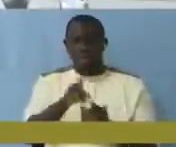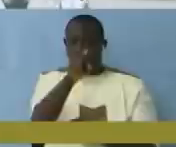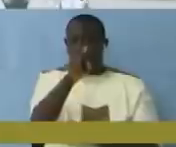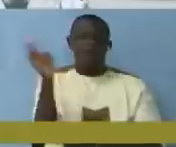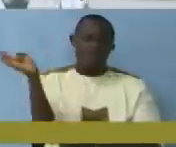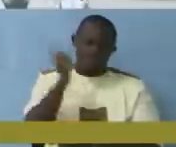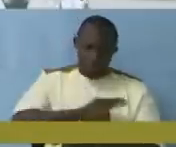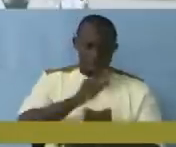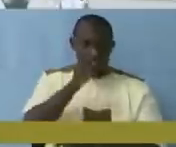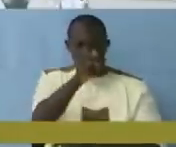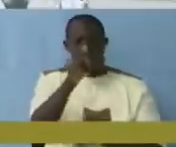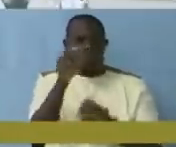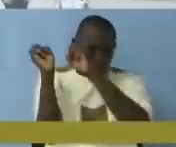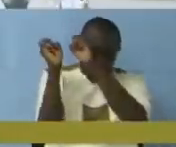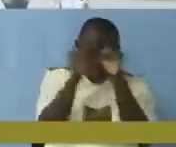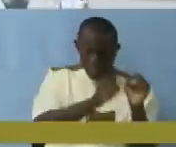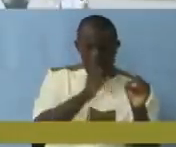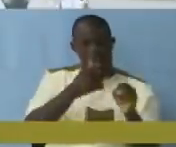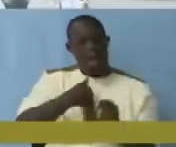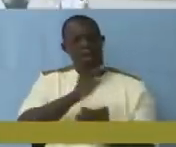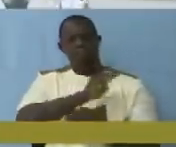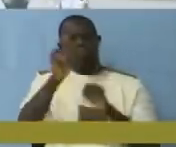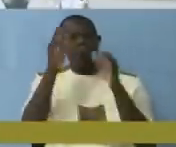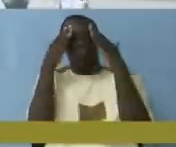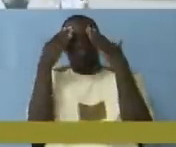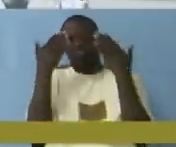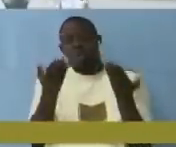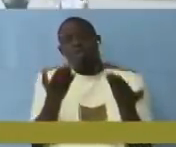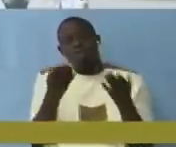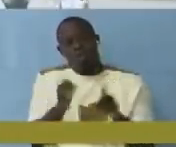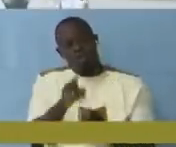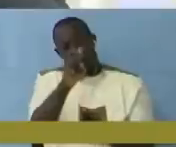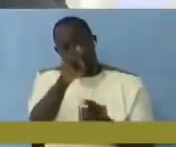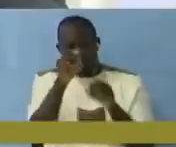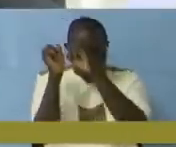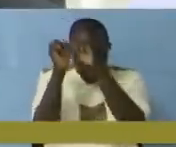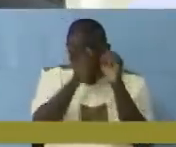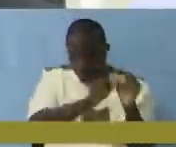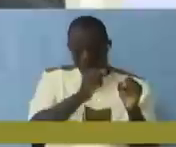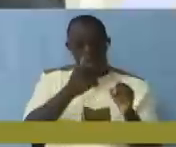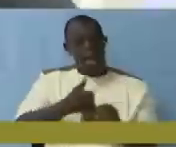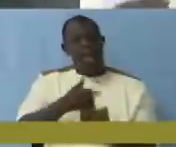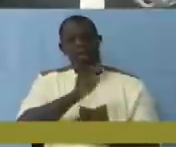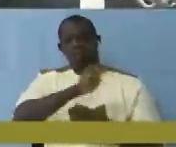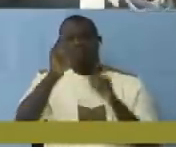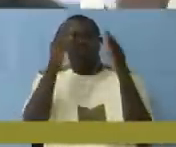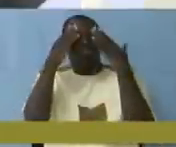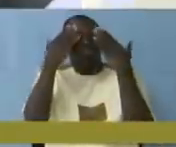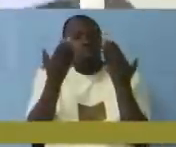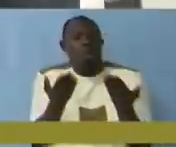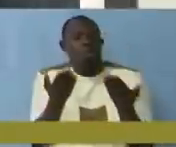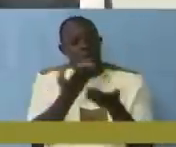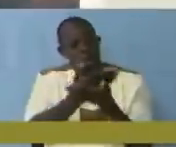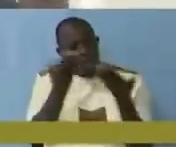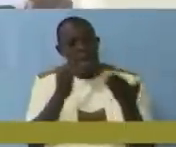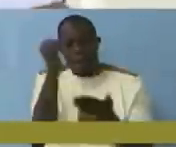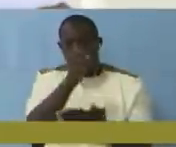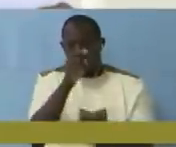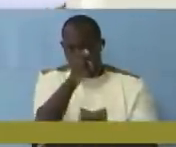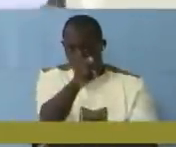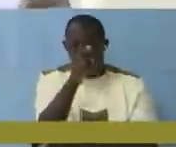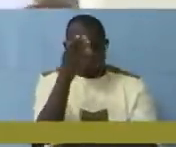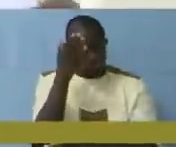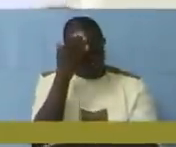behind, I don't know. You are hiding behind, I don't know. Because you know that the